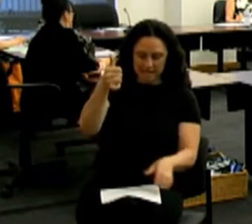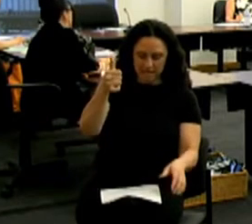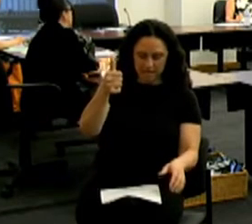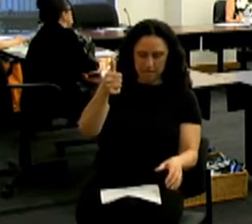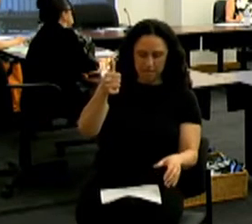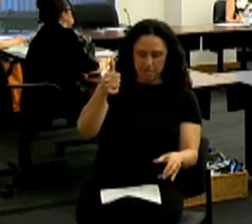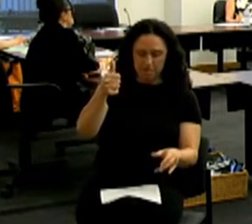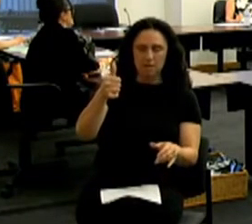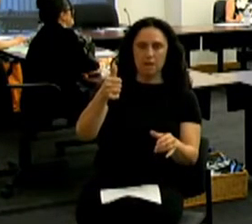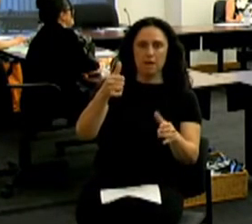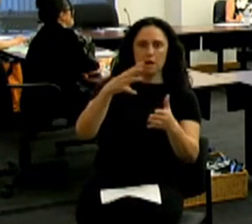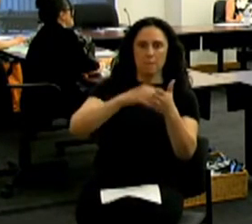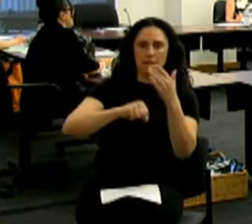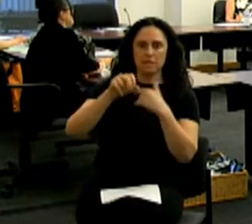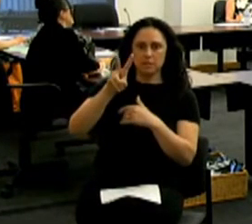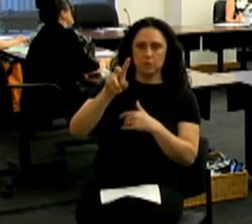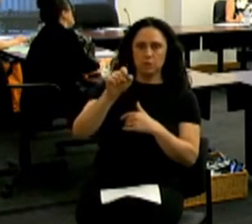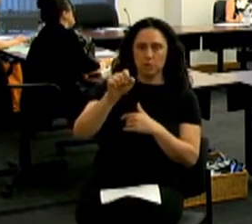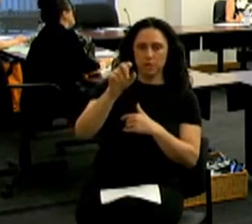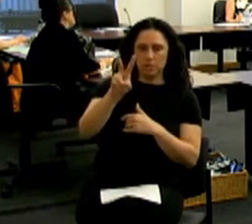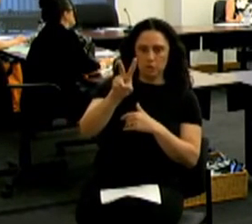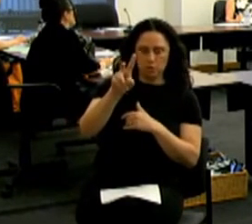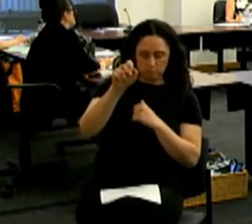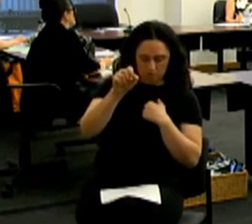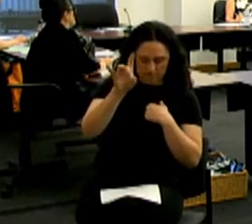.10 minus 2.2.8.